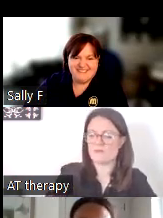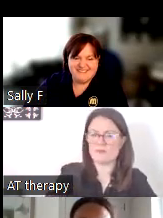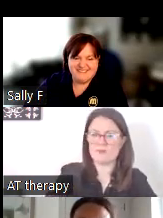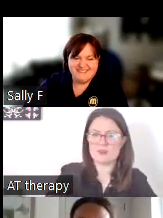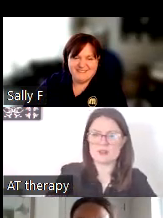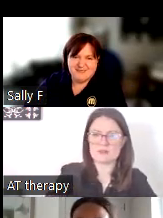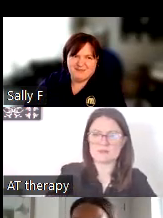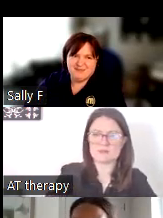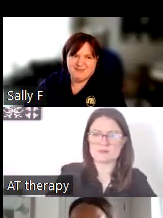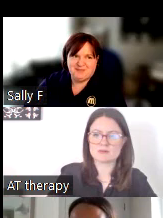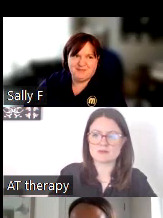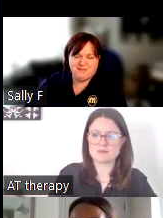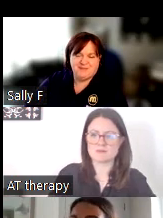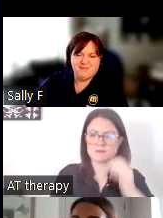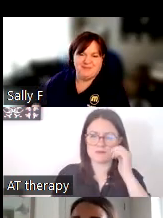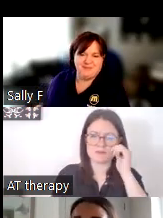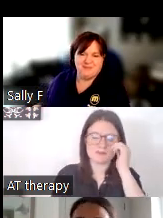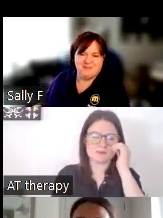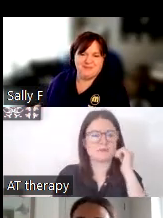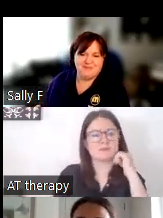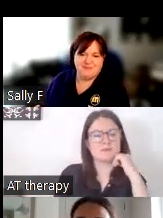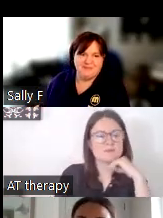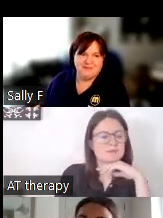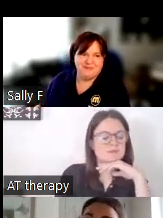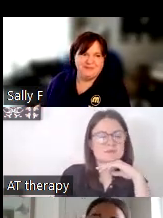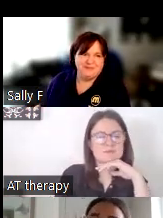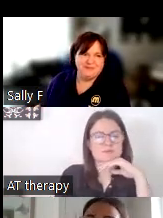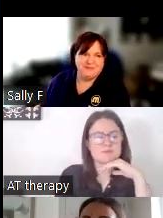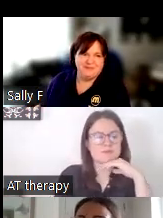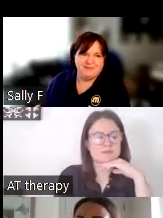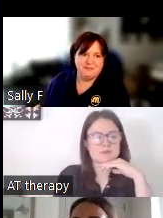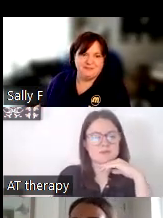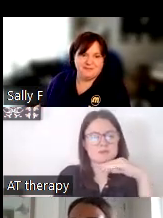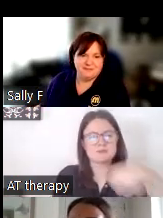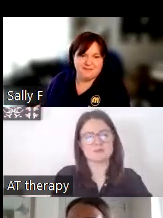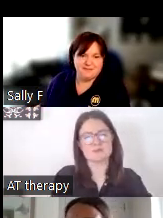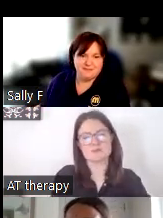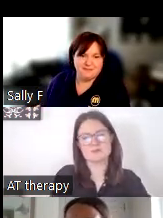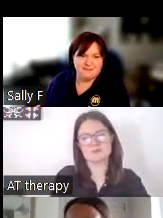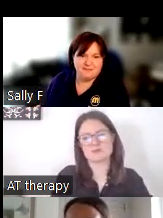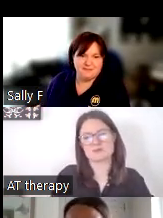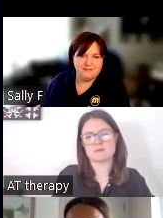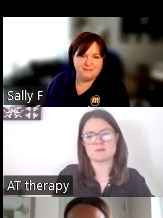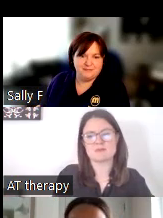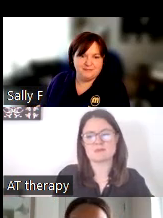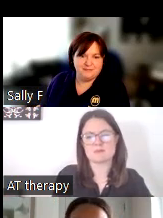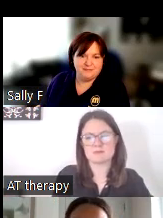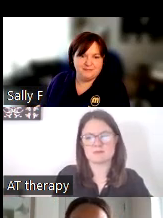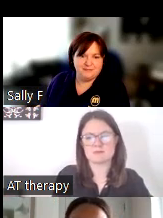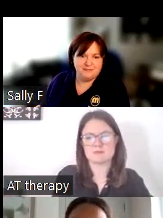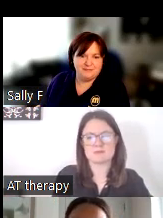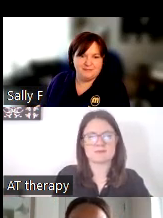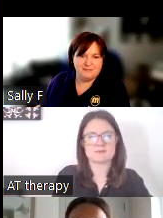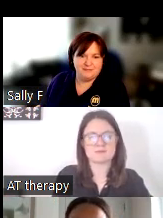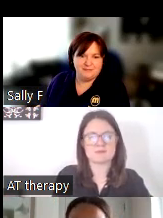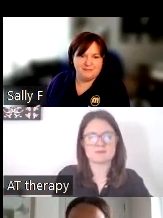ideas of ways that you could use Makaton in your own practice as a professional or as a parent with your child.